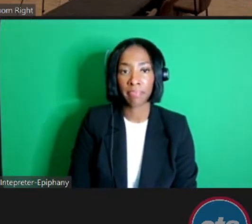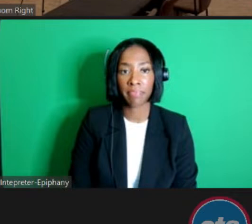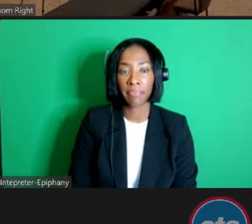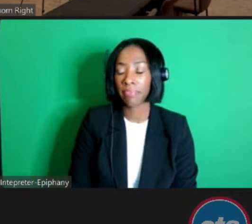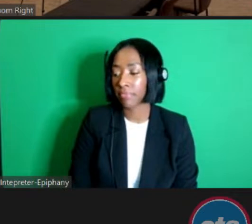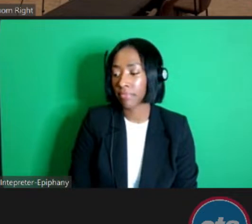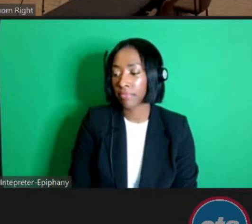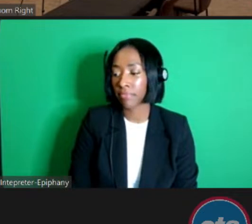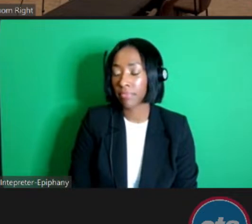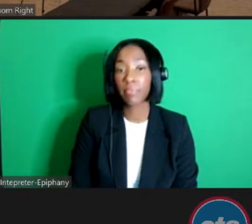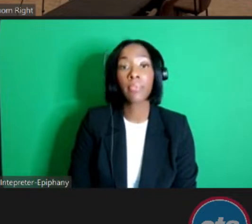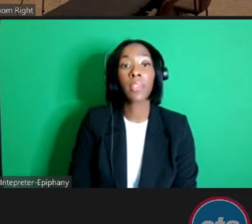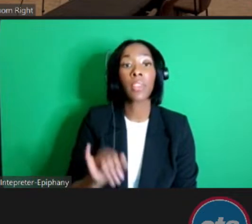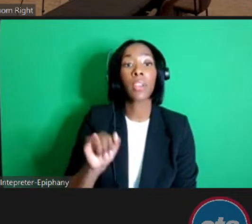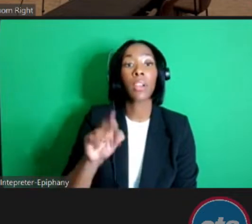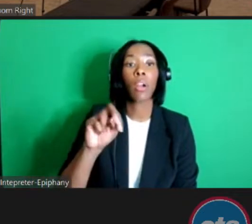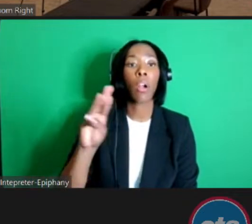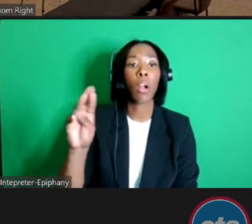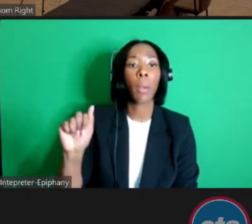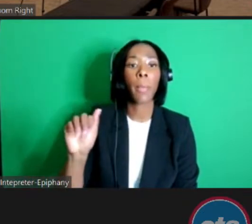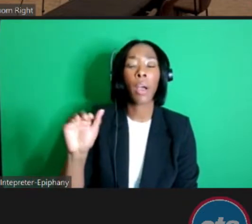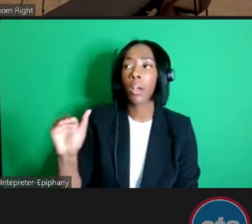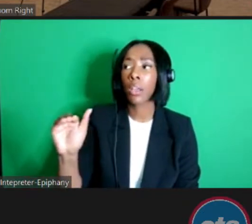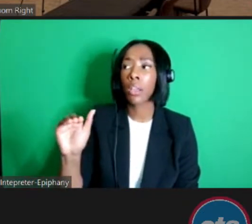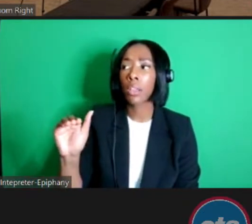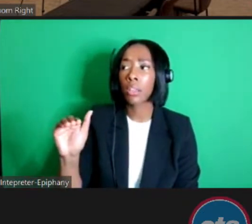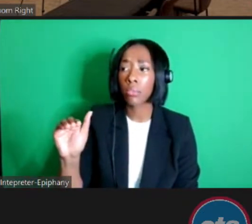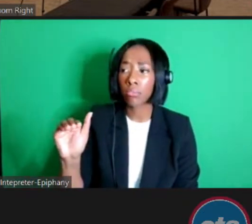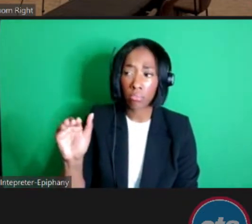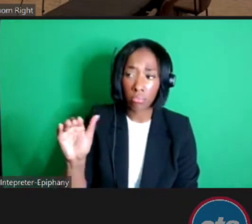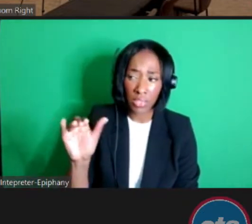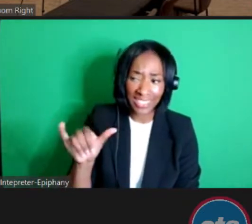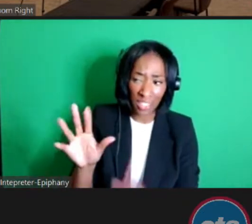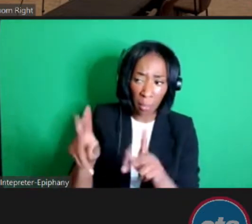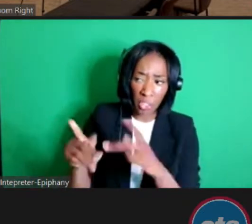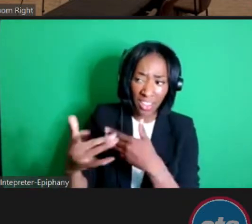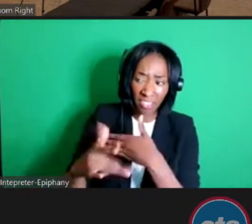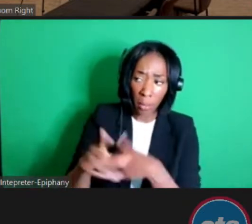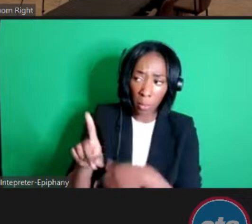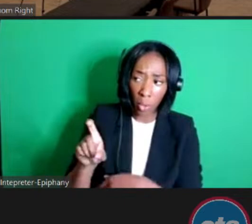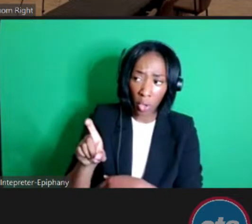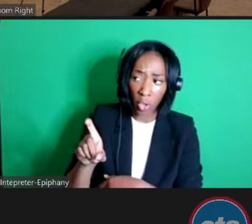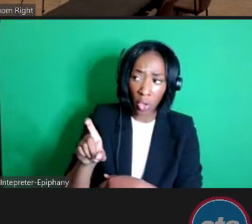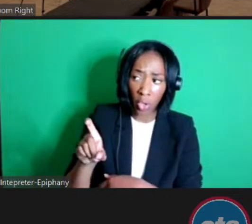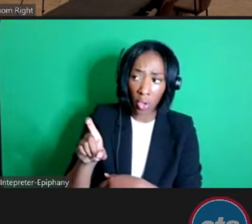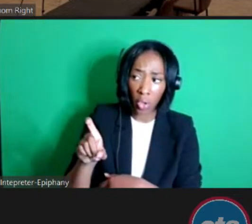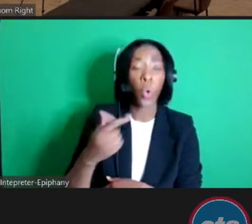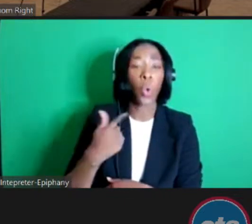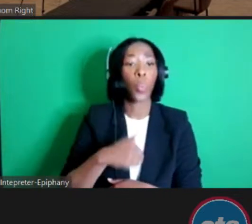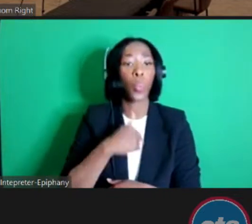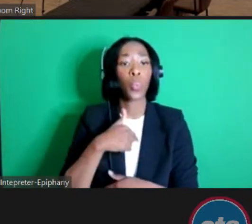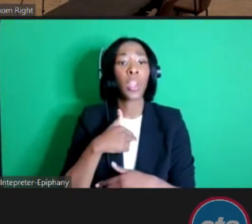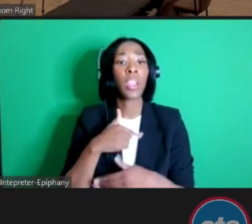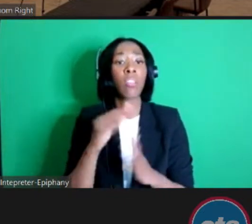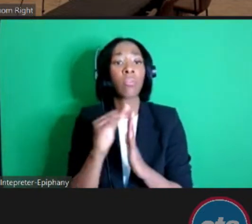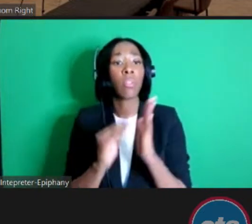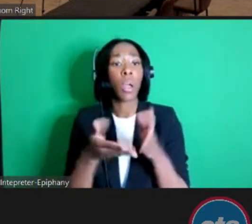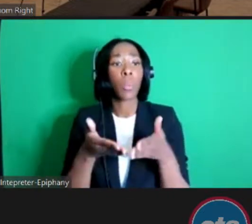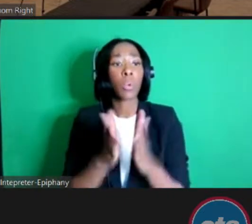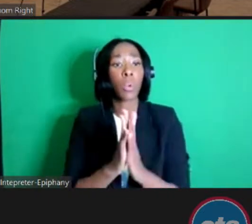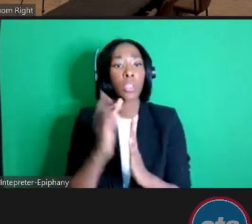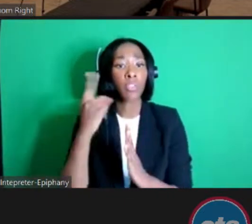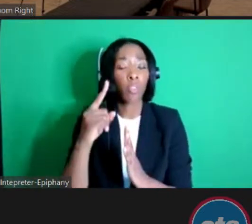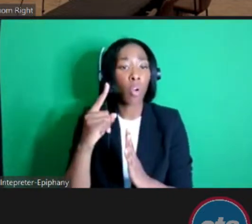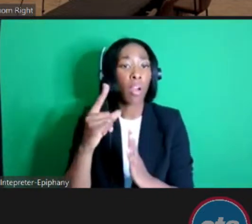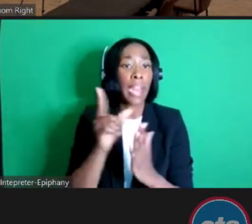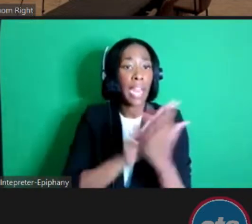Okay, Irma, is there any comments available? We did get a request for 3 in-person public comments. Is